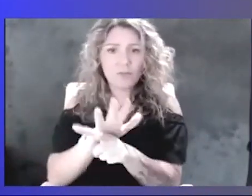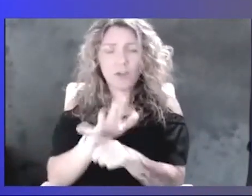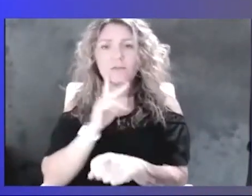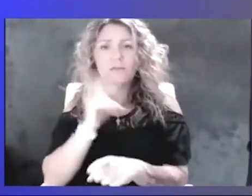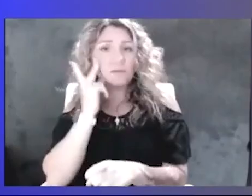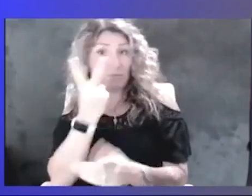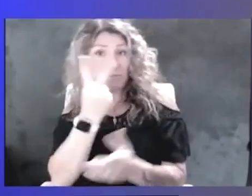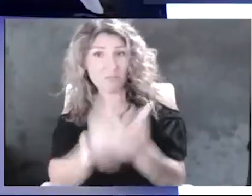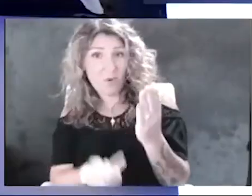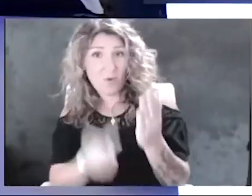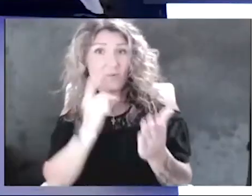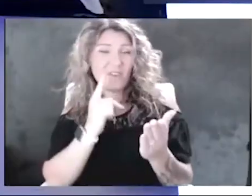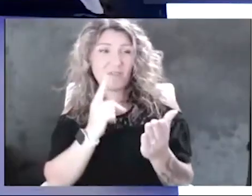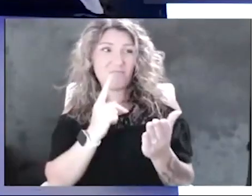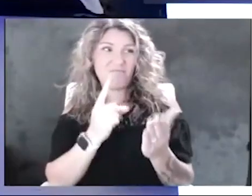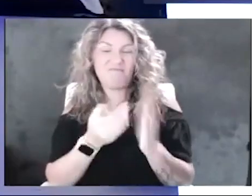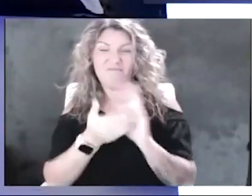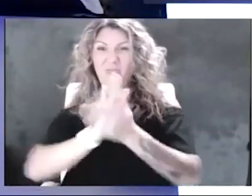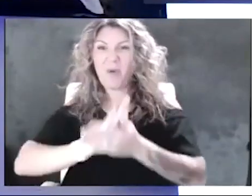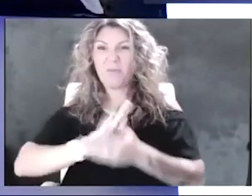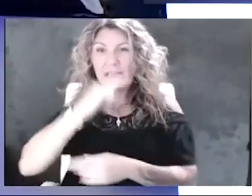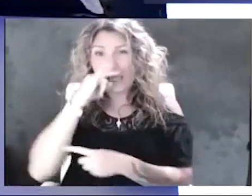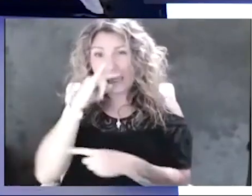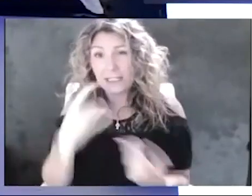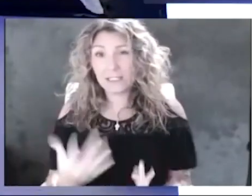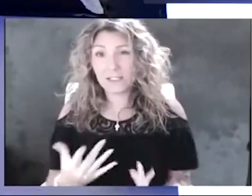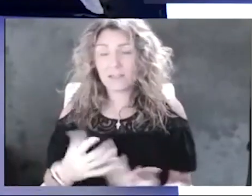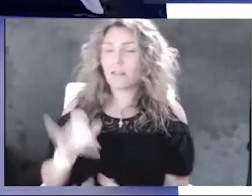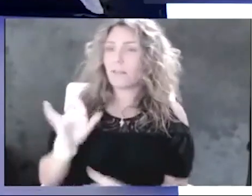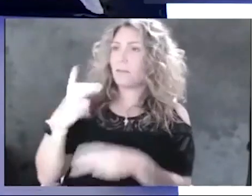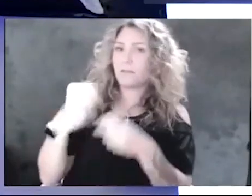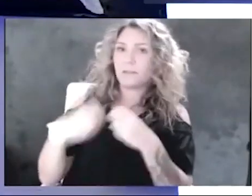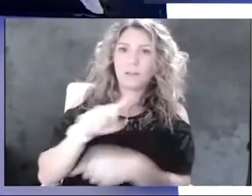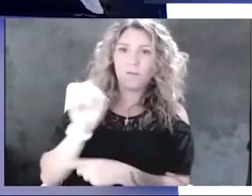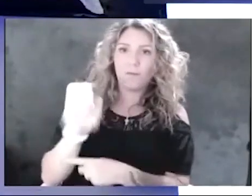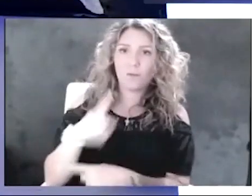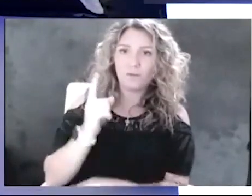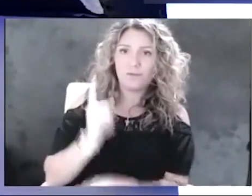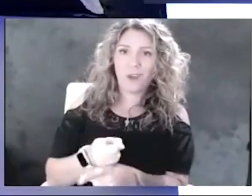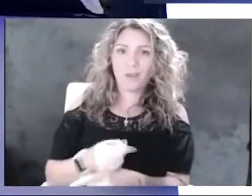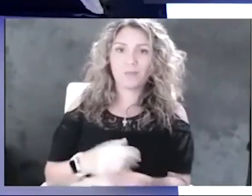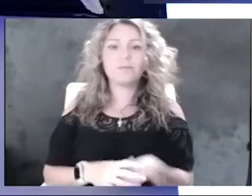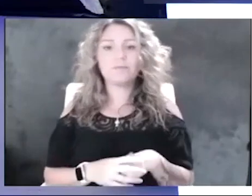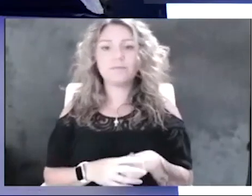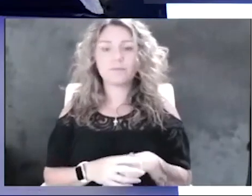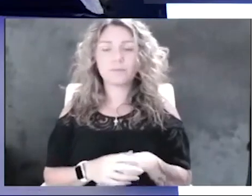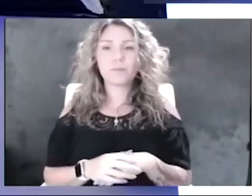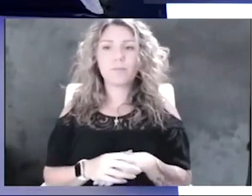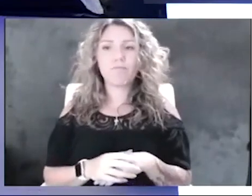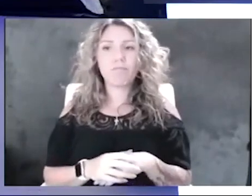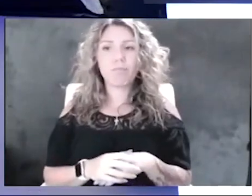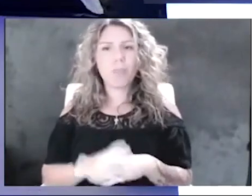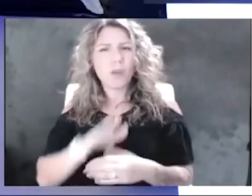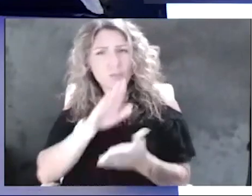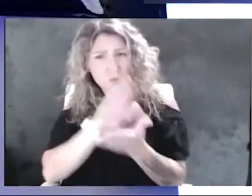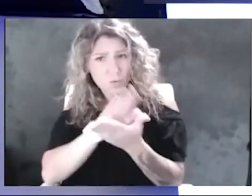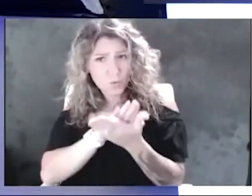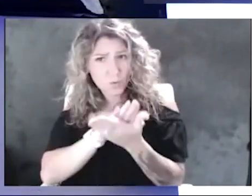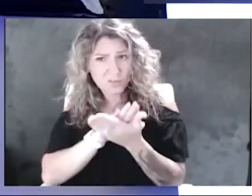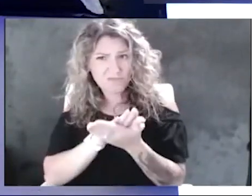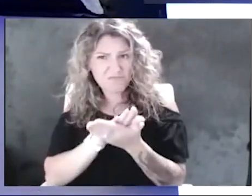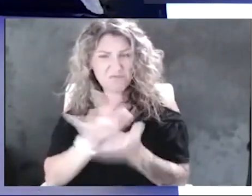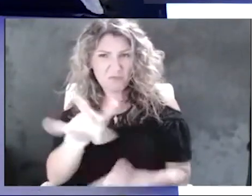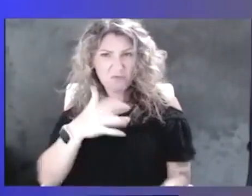kids. So, that's a tough question, right? Because, are schools safe in your mind right now? Do you think that schools are pretty